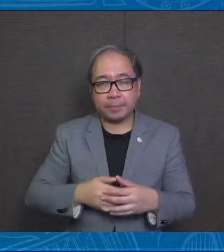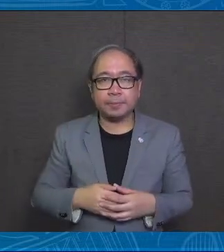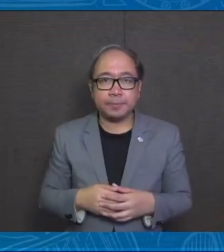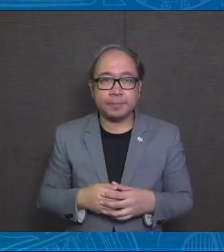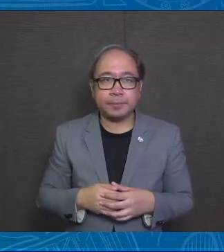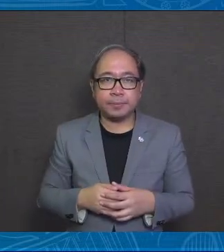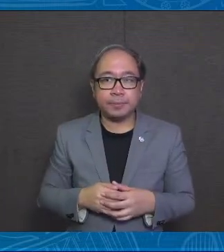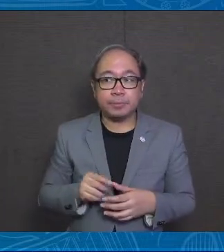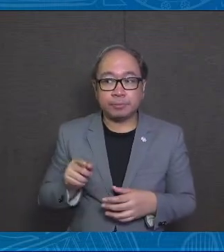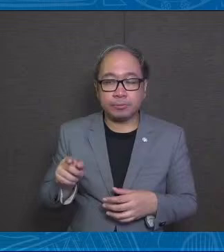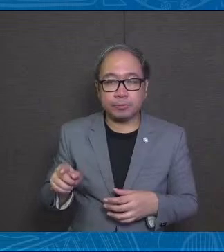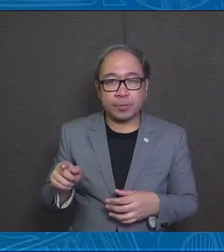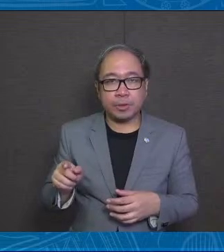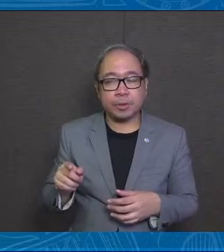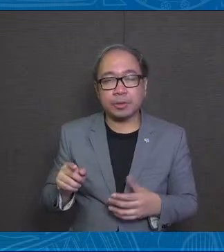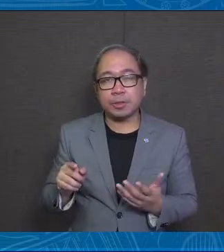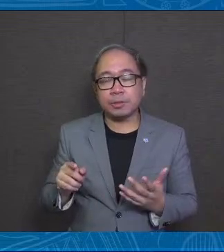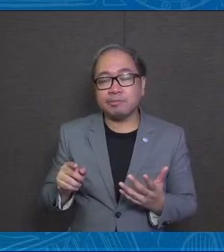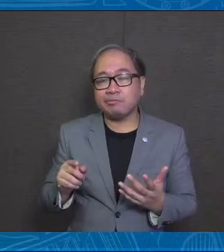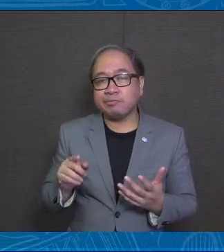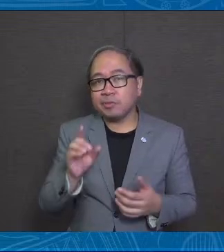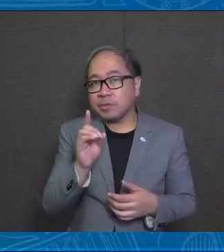disaster risk has become